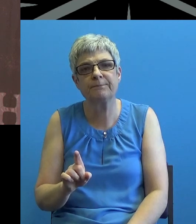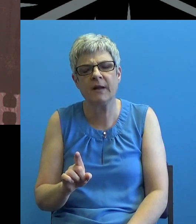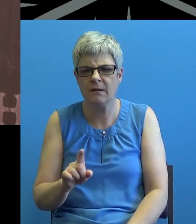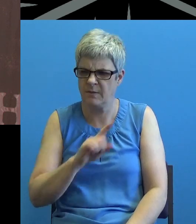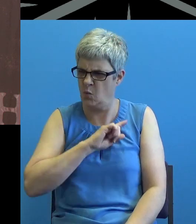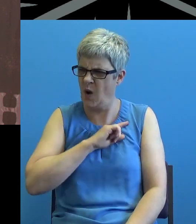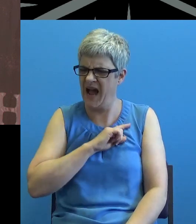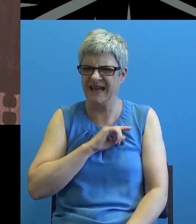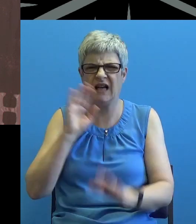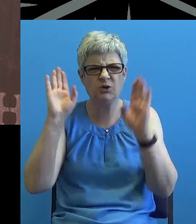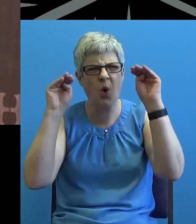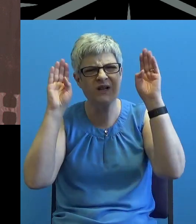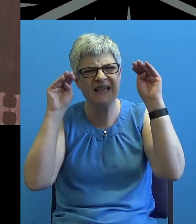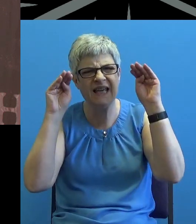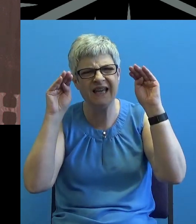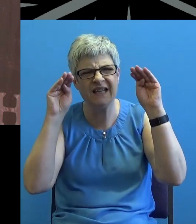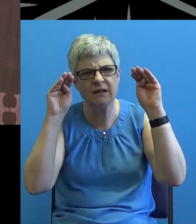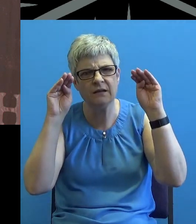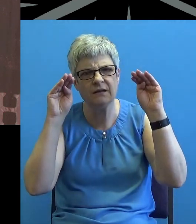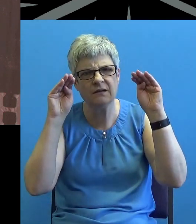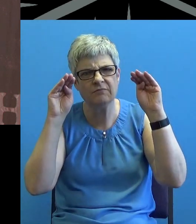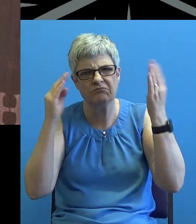But why a donkey?